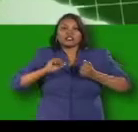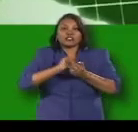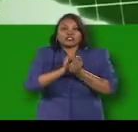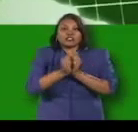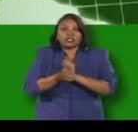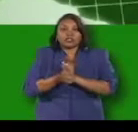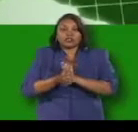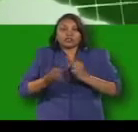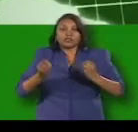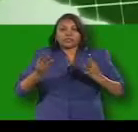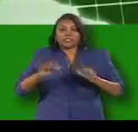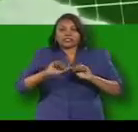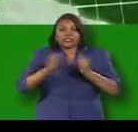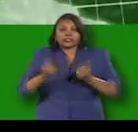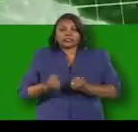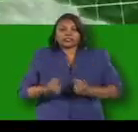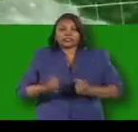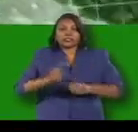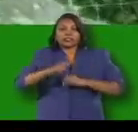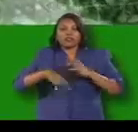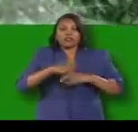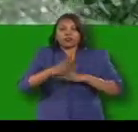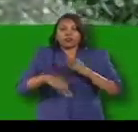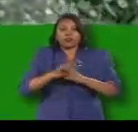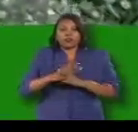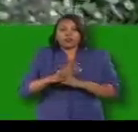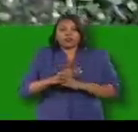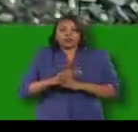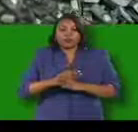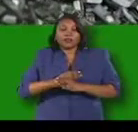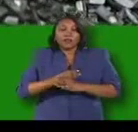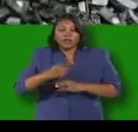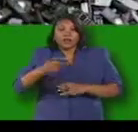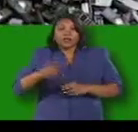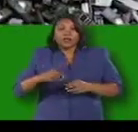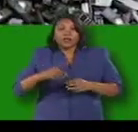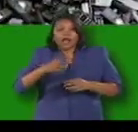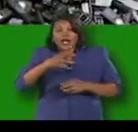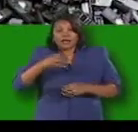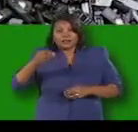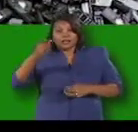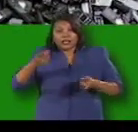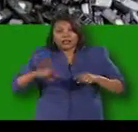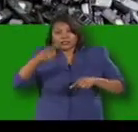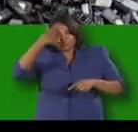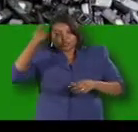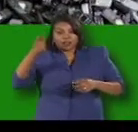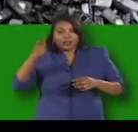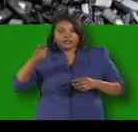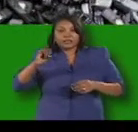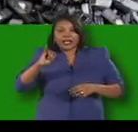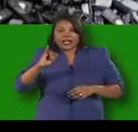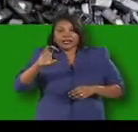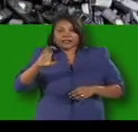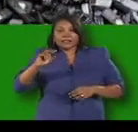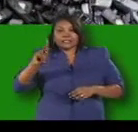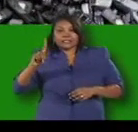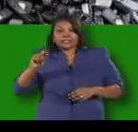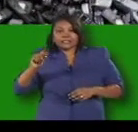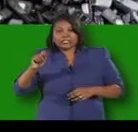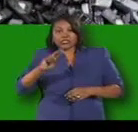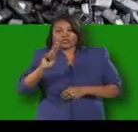and biological systems. The major contribution of ICTs to climate change comes from the proliferation of